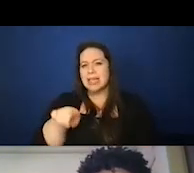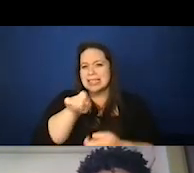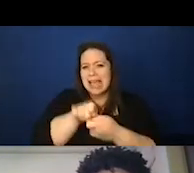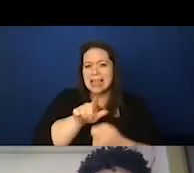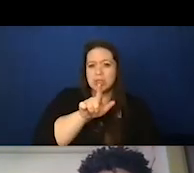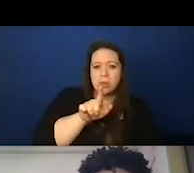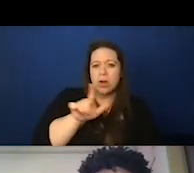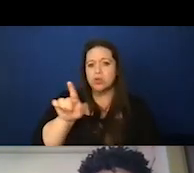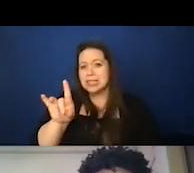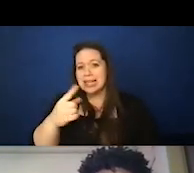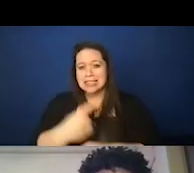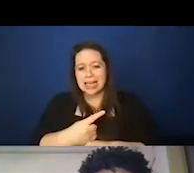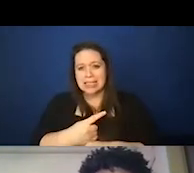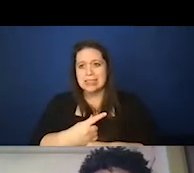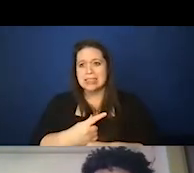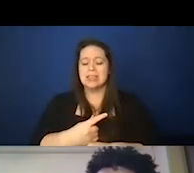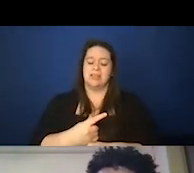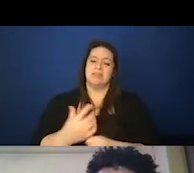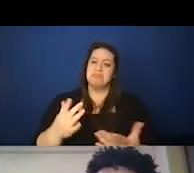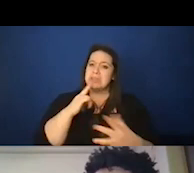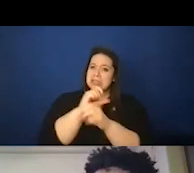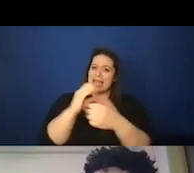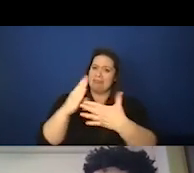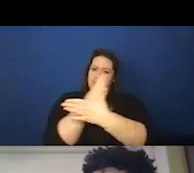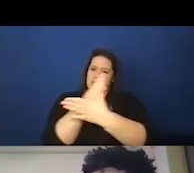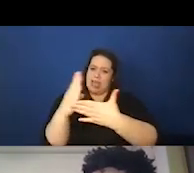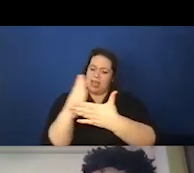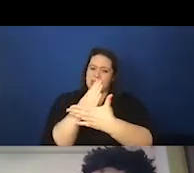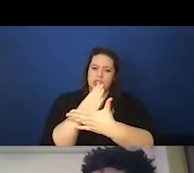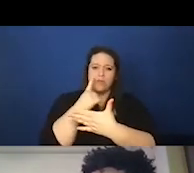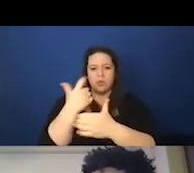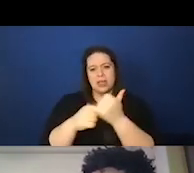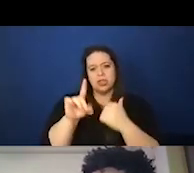28 days after the first. Is there a safe range between doses?